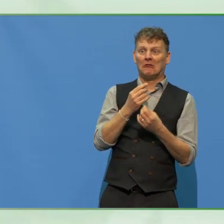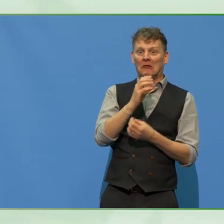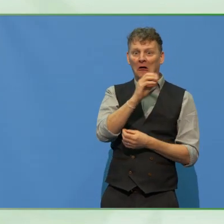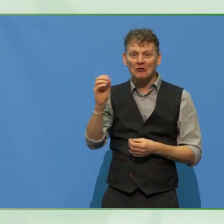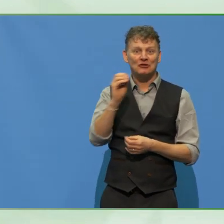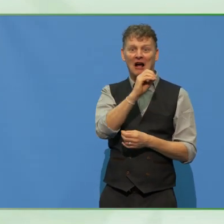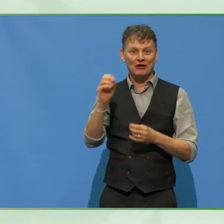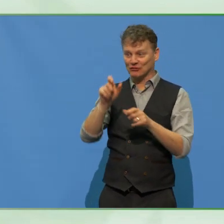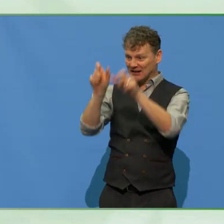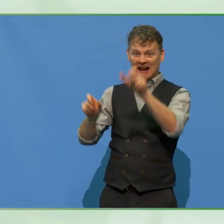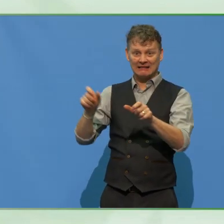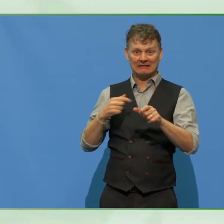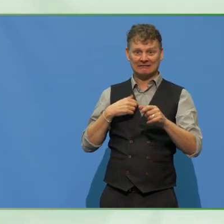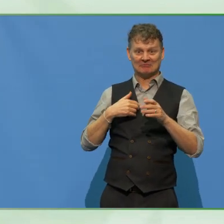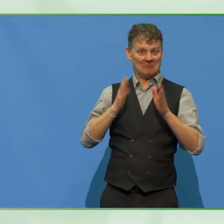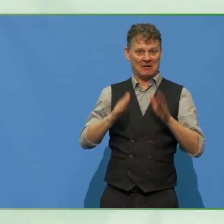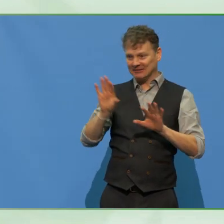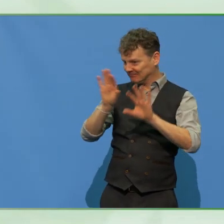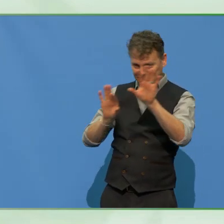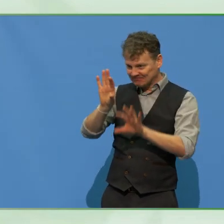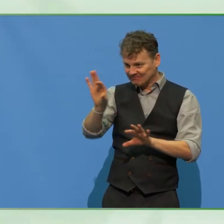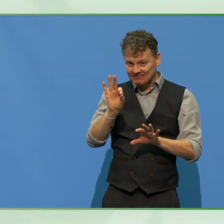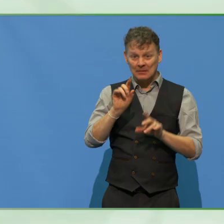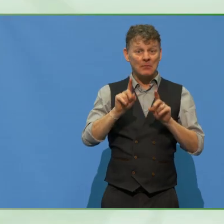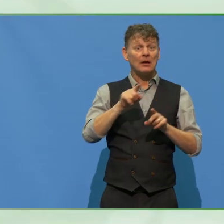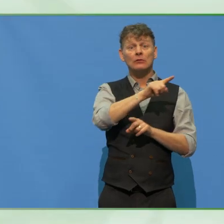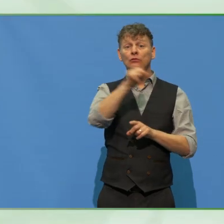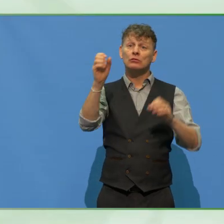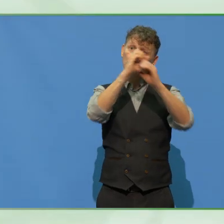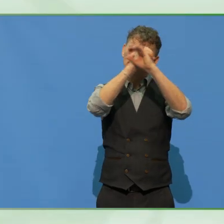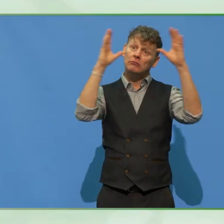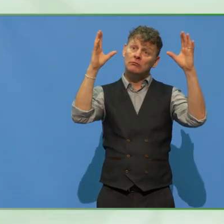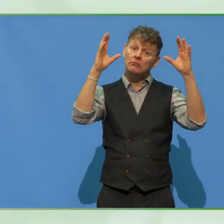if you dream it, do it. I started as a